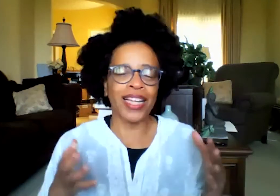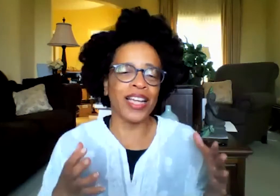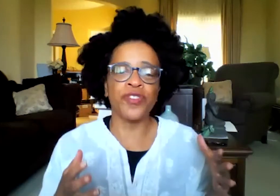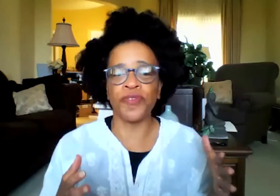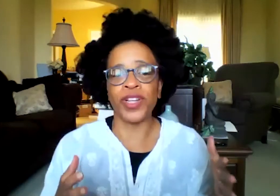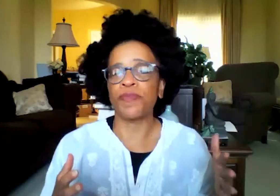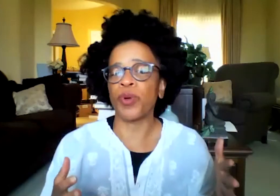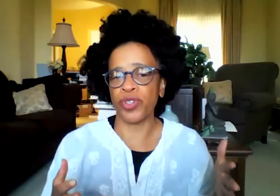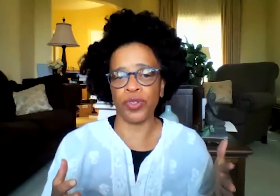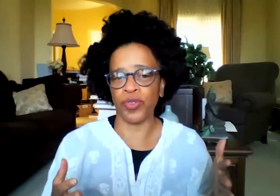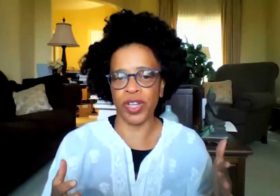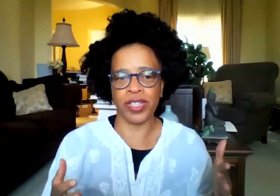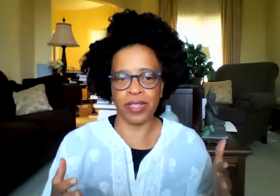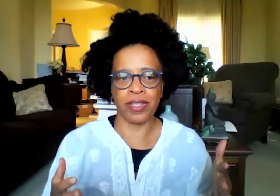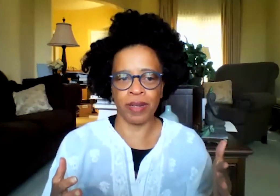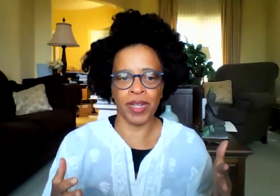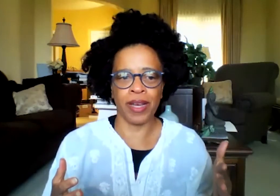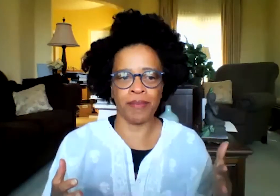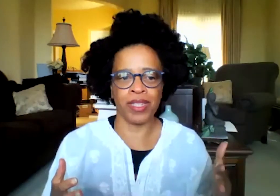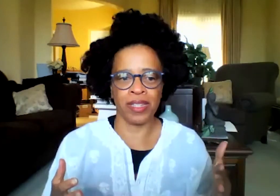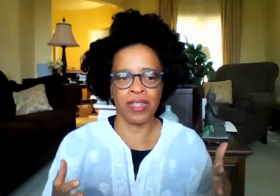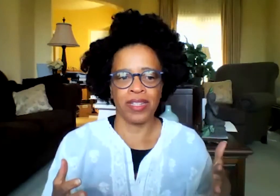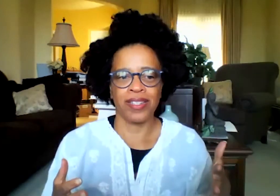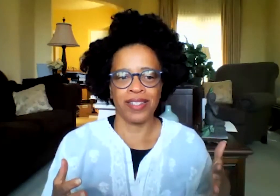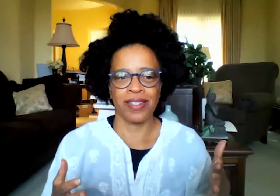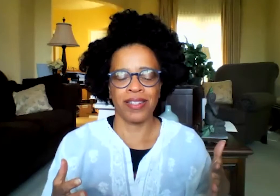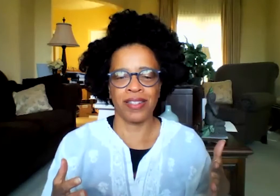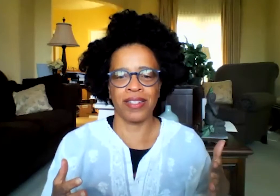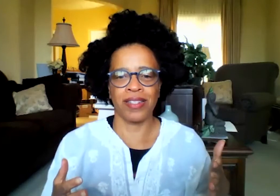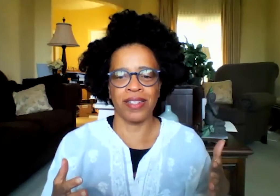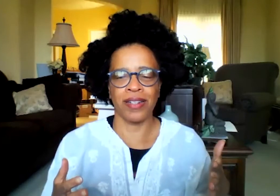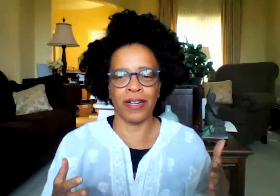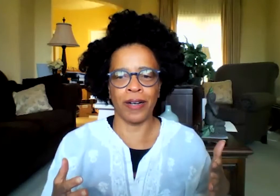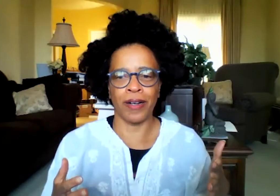what I use the phrase personal justice sometimes